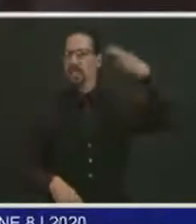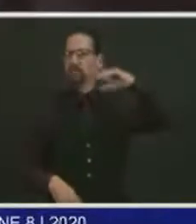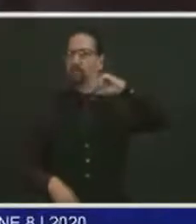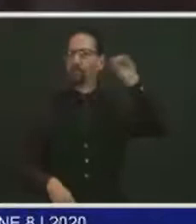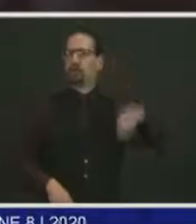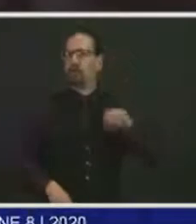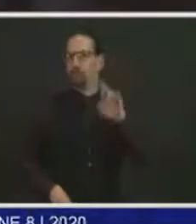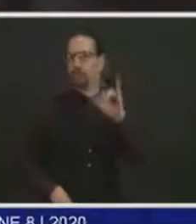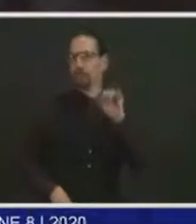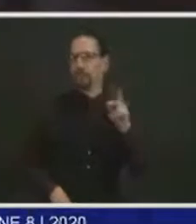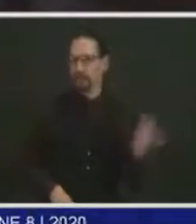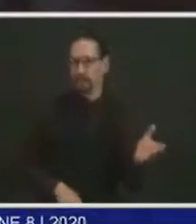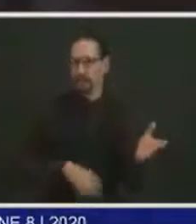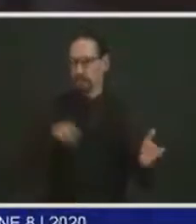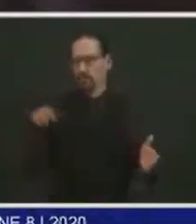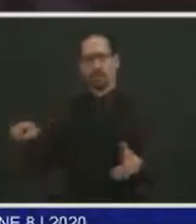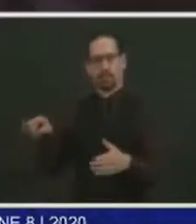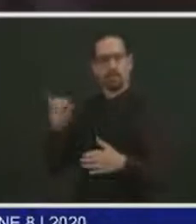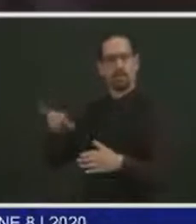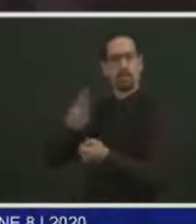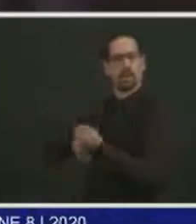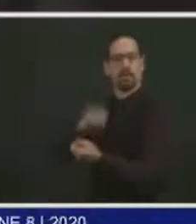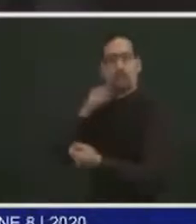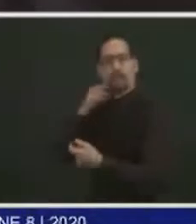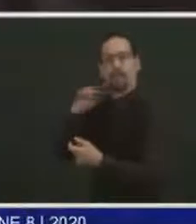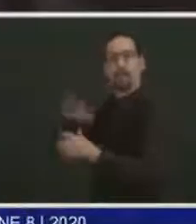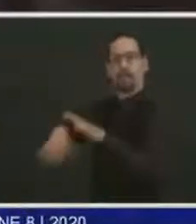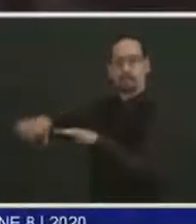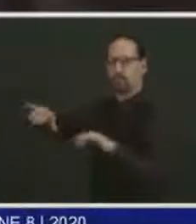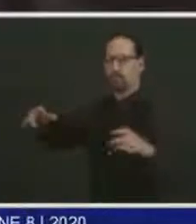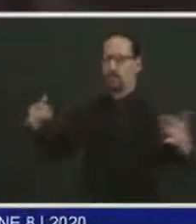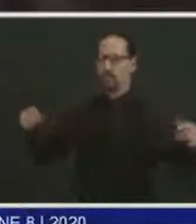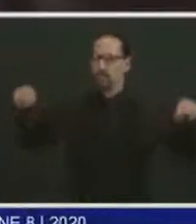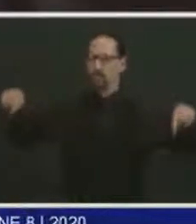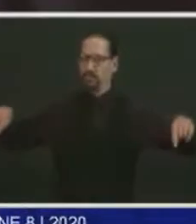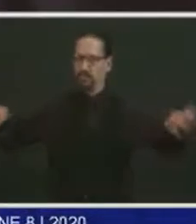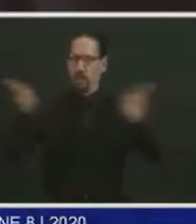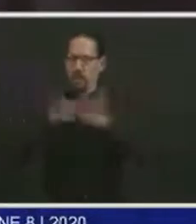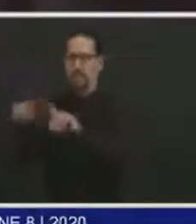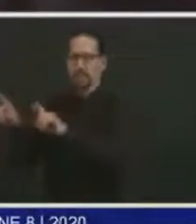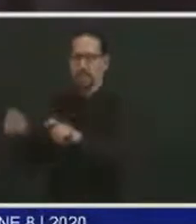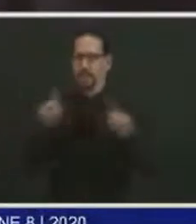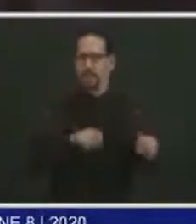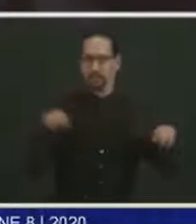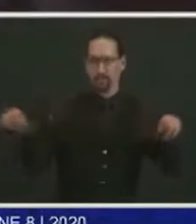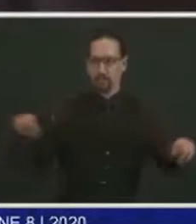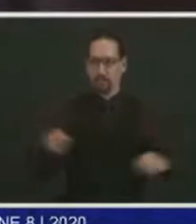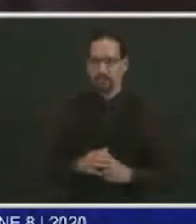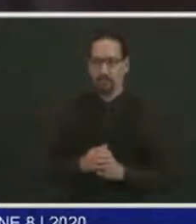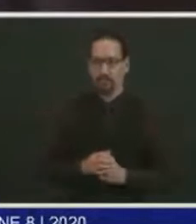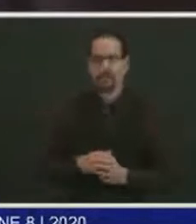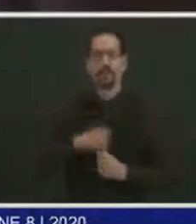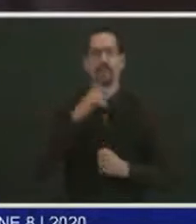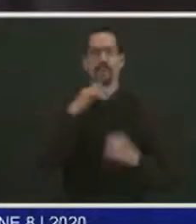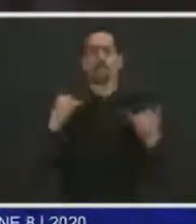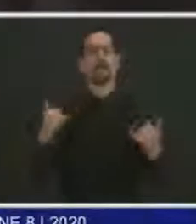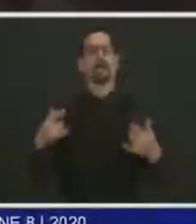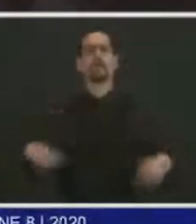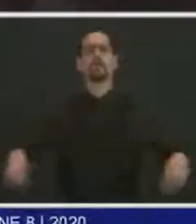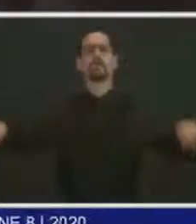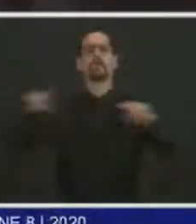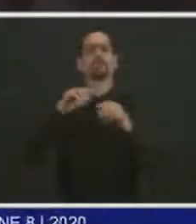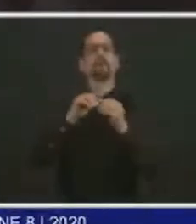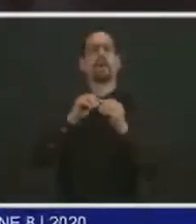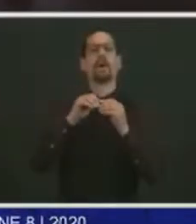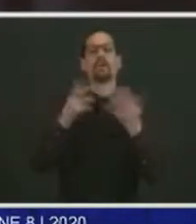of workers throughout the state, and that's really what we want to start with so that we can understand the spread of disease among